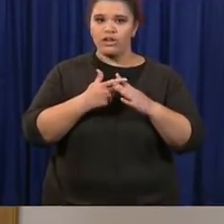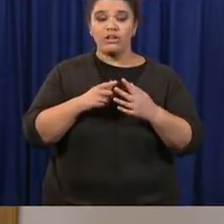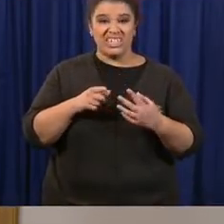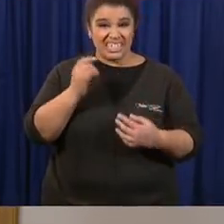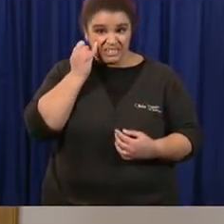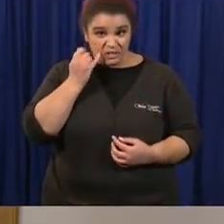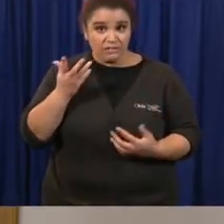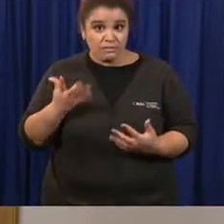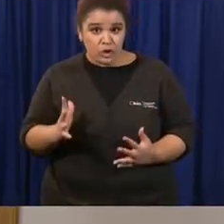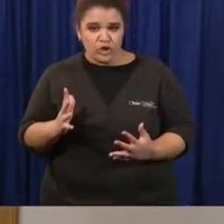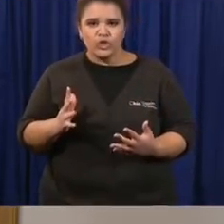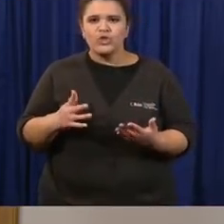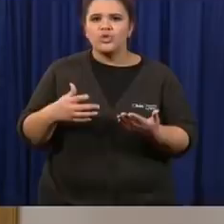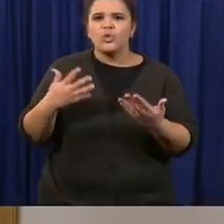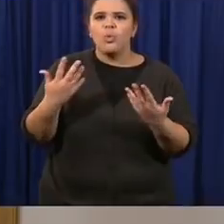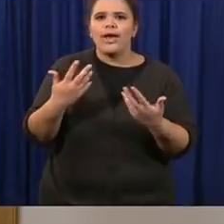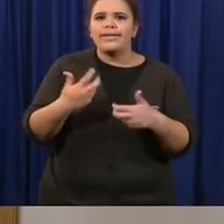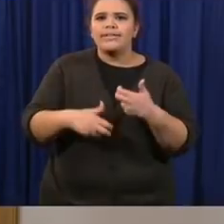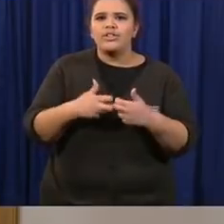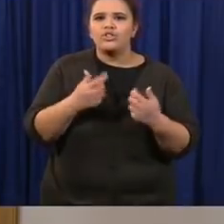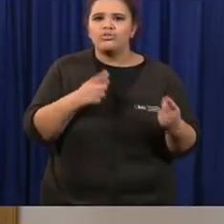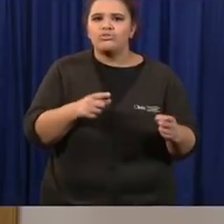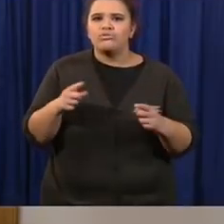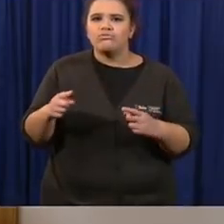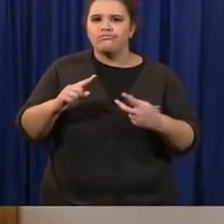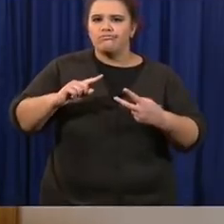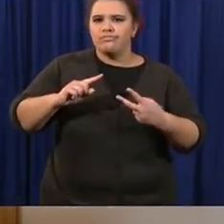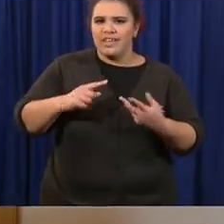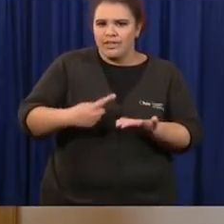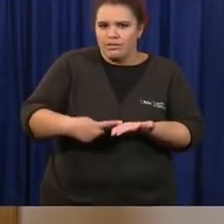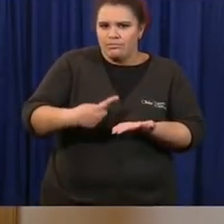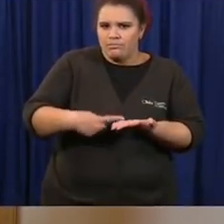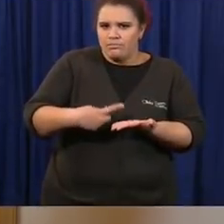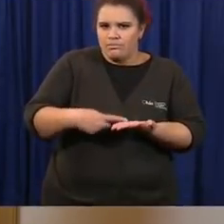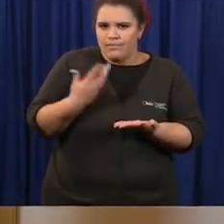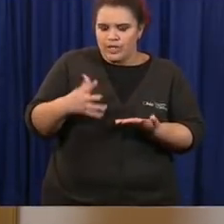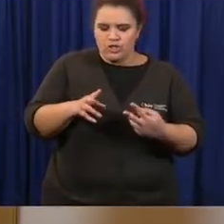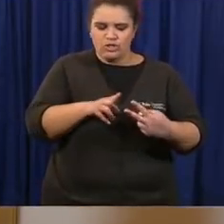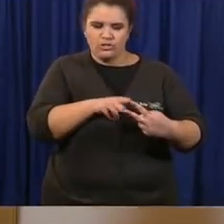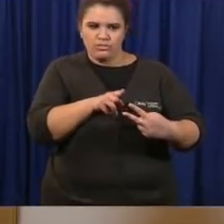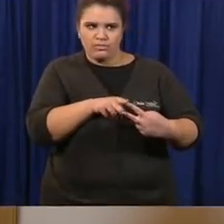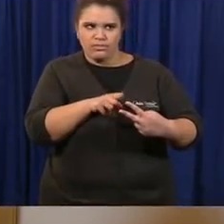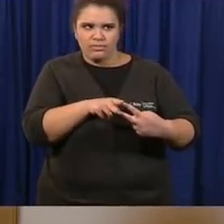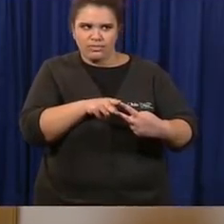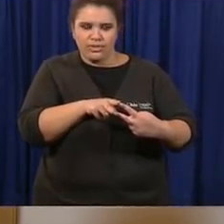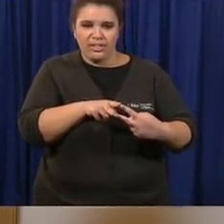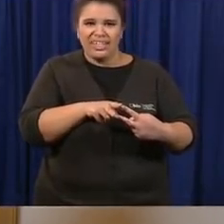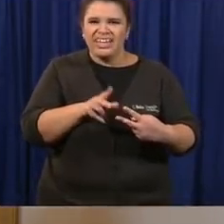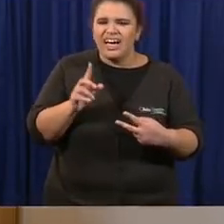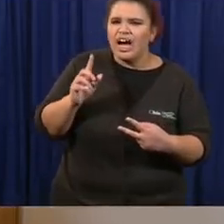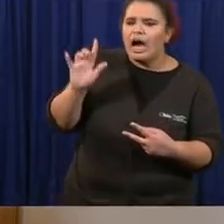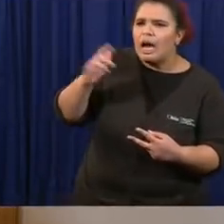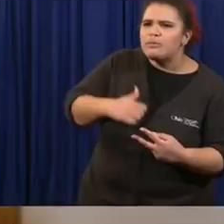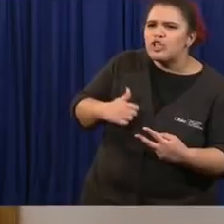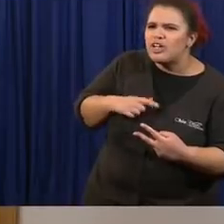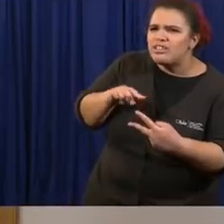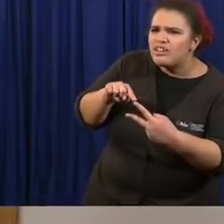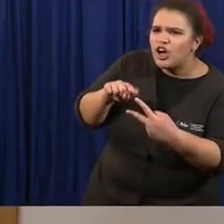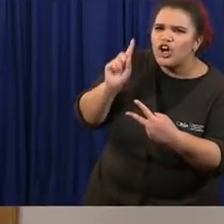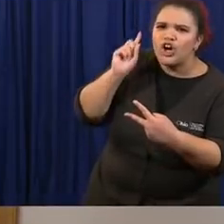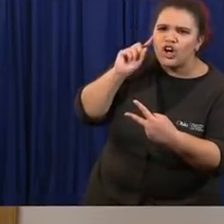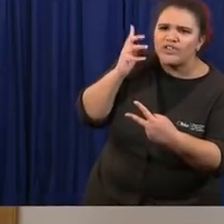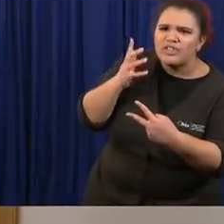discussed? Yeah, I apologize. I got the National Guard in regard to what? I heard National Guard. Oh, the National